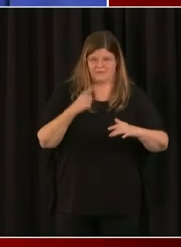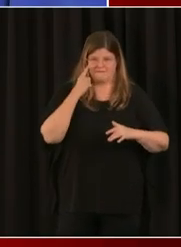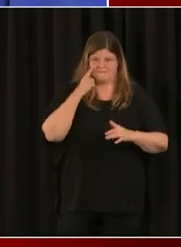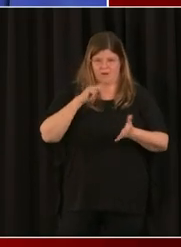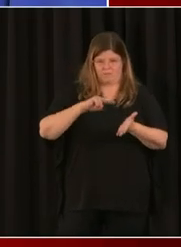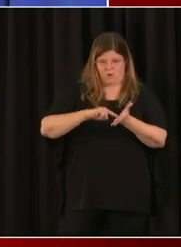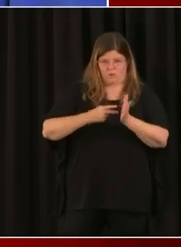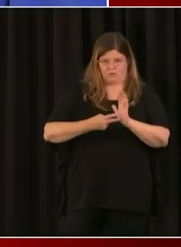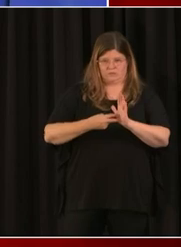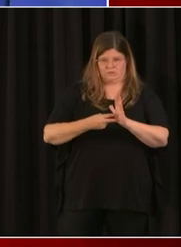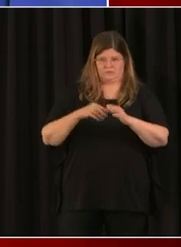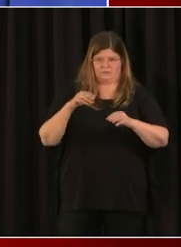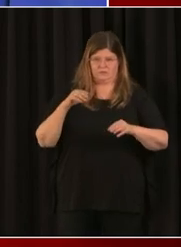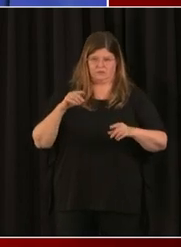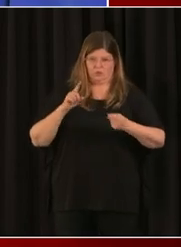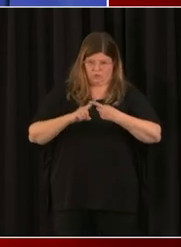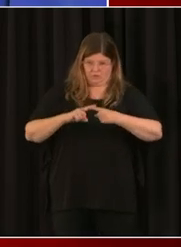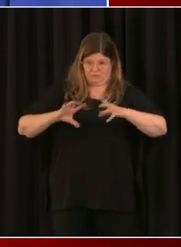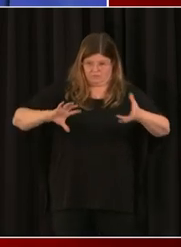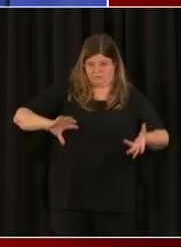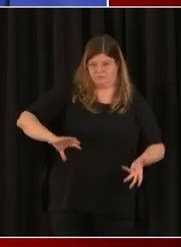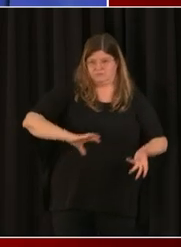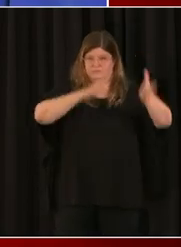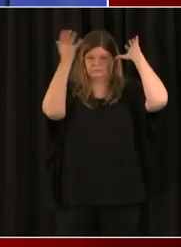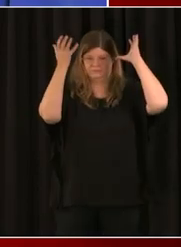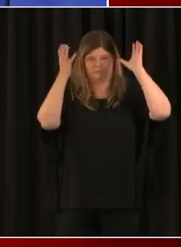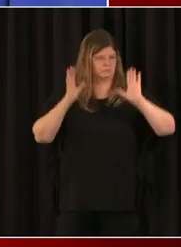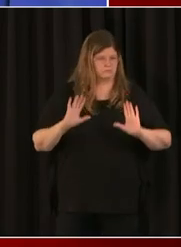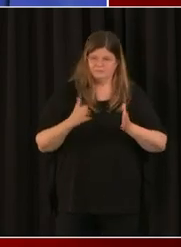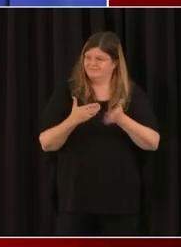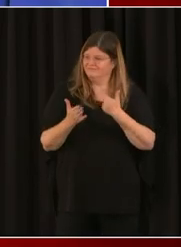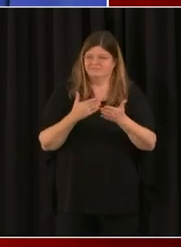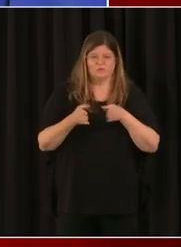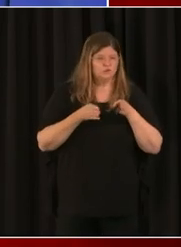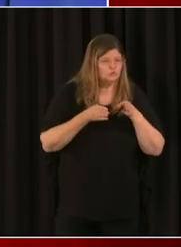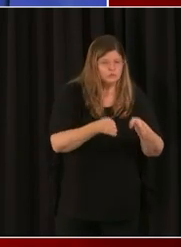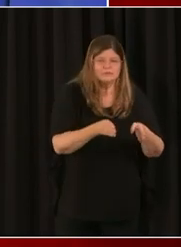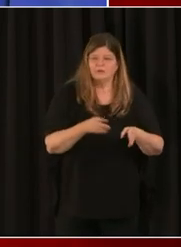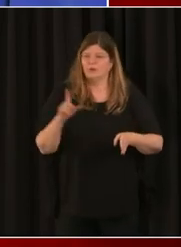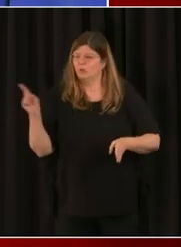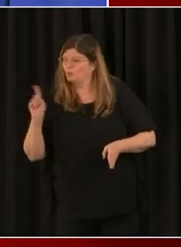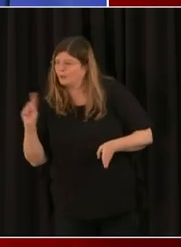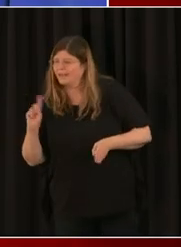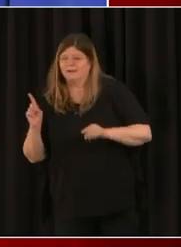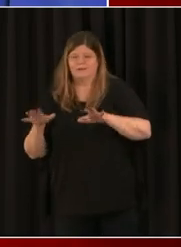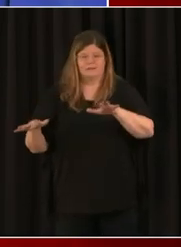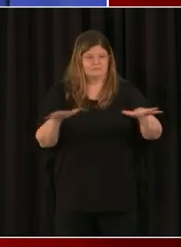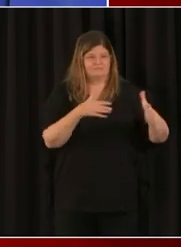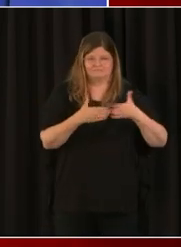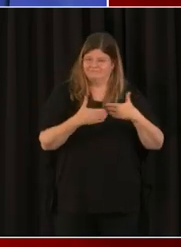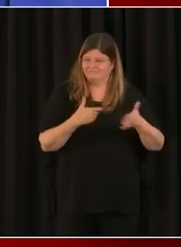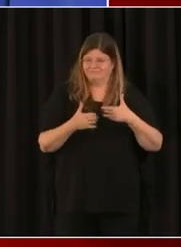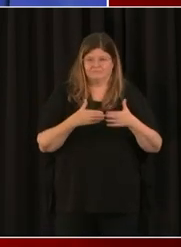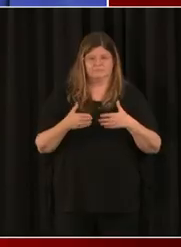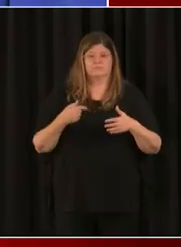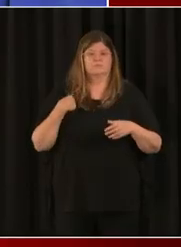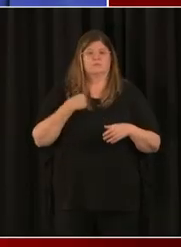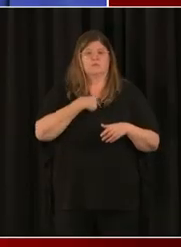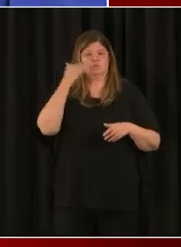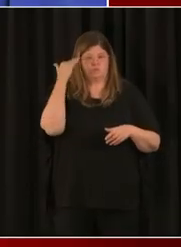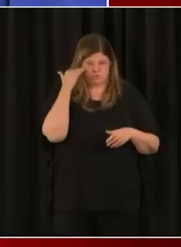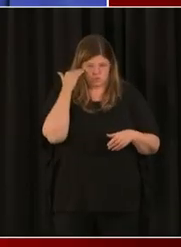purpose of engaging in violent acts, wherever that might be, whatever street that might be on, whatever alley it might be in. We know